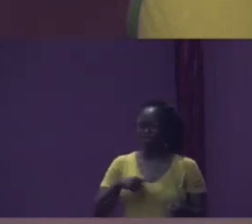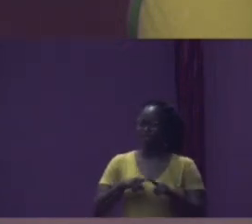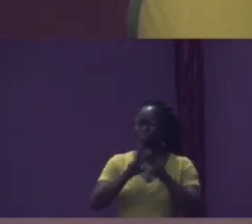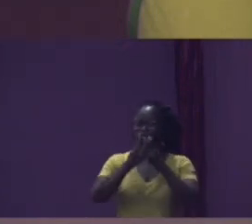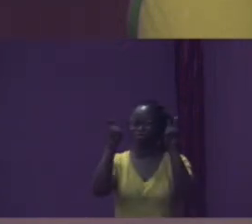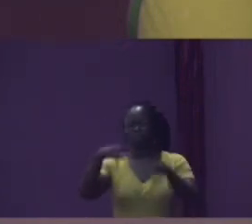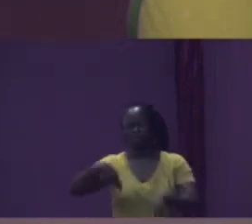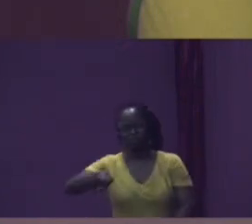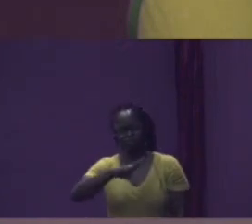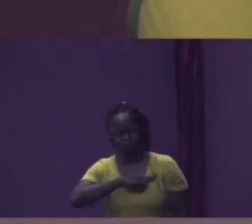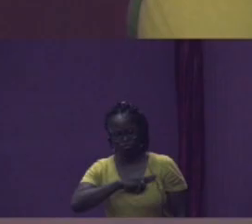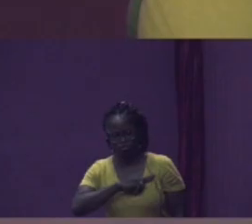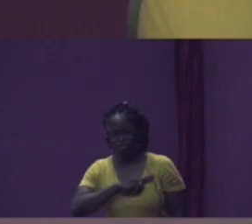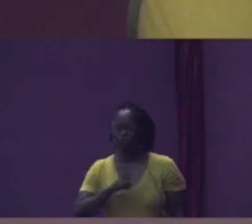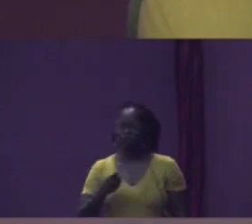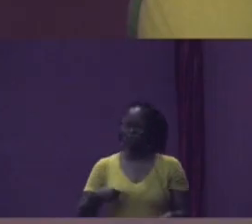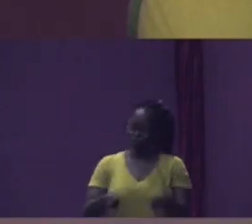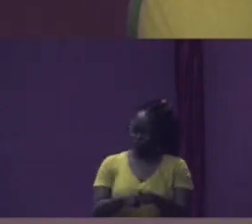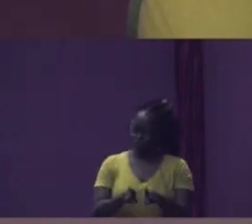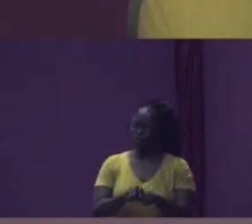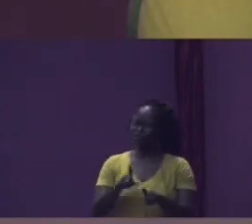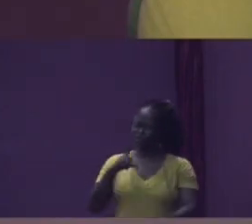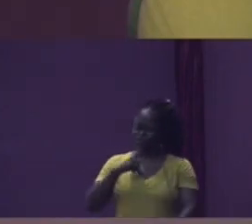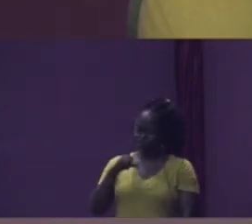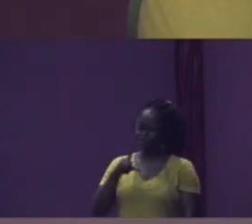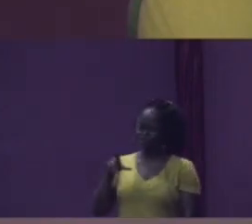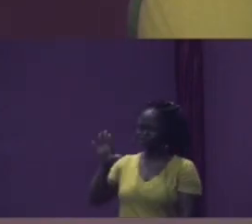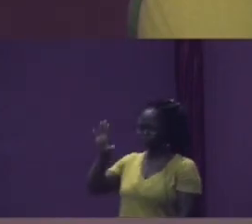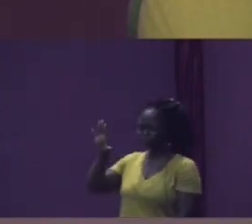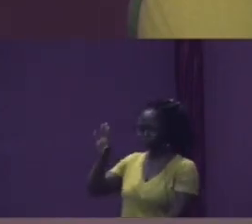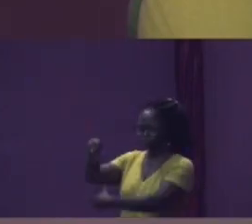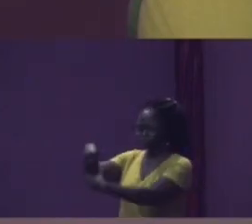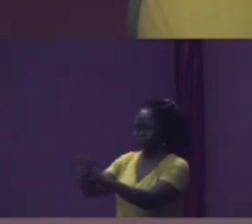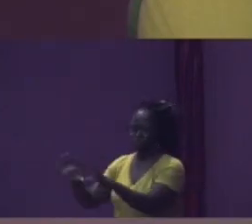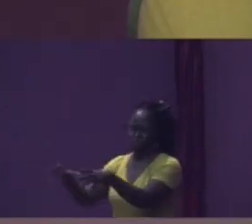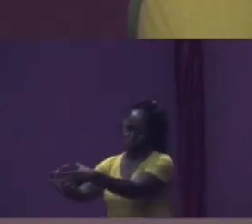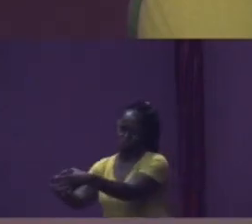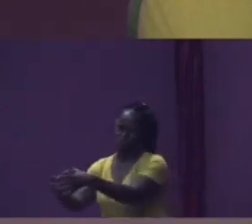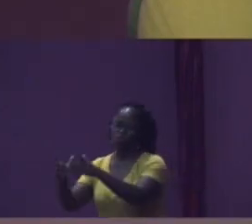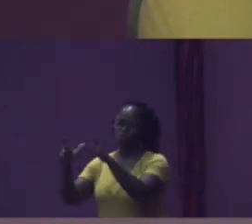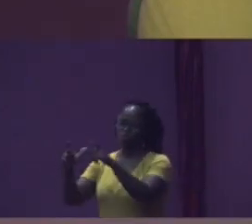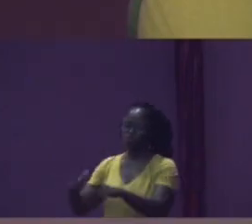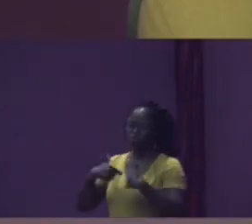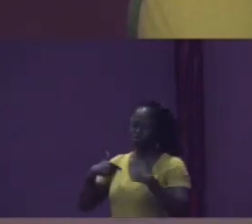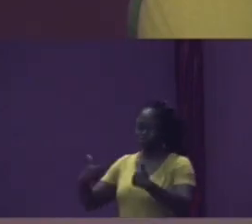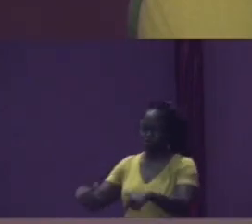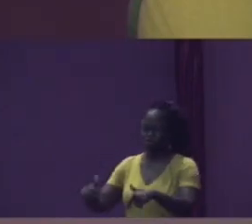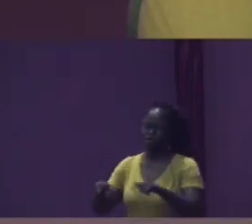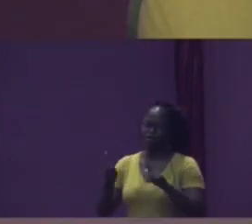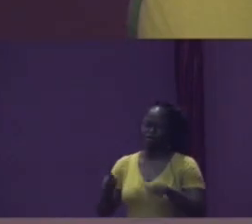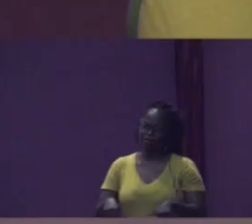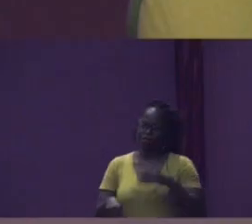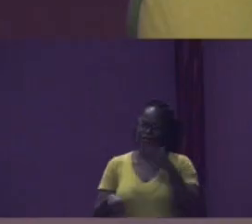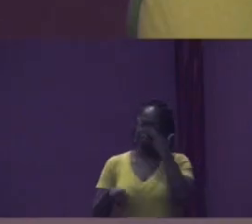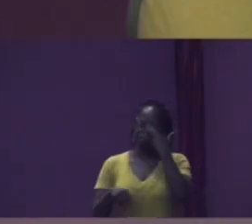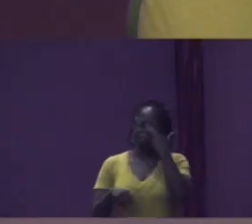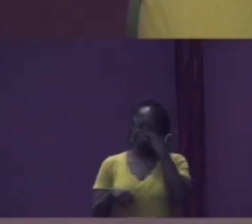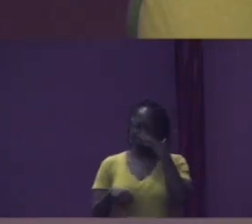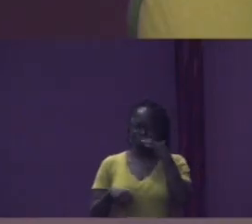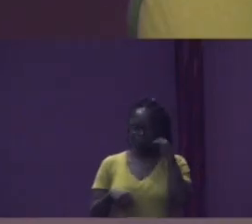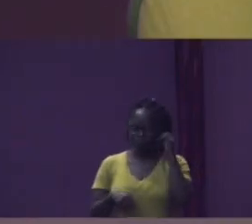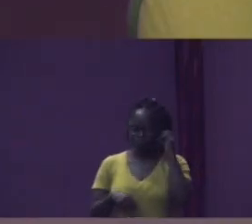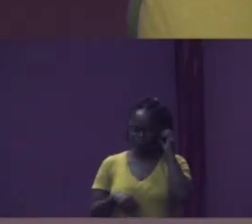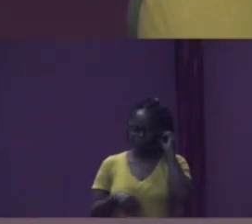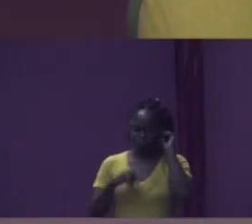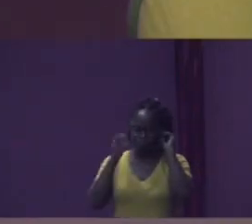communities where they work. And so they do have a deep respect for the role that this sort of woman or provider plays in the